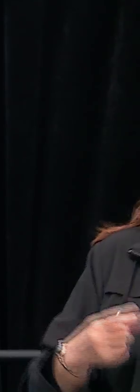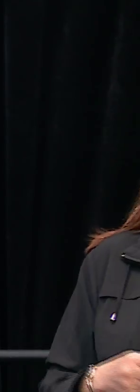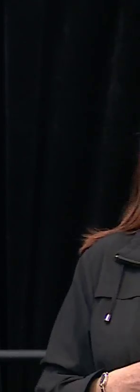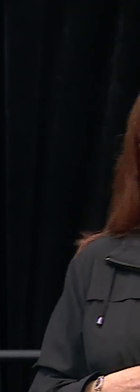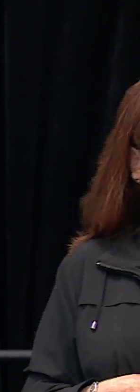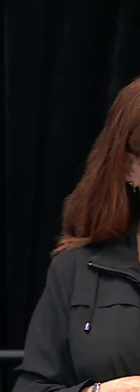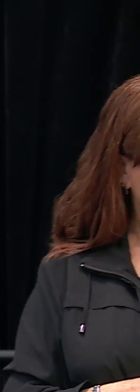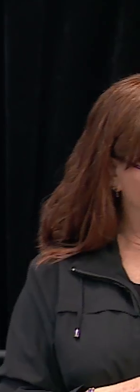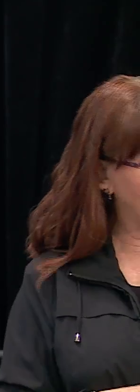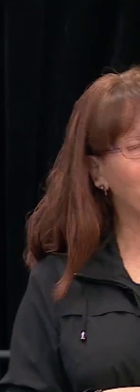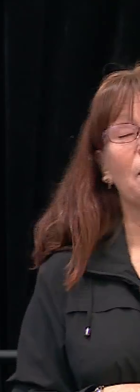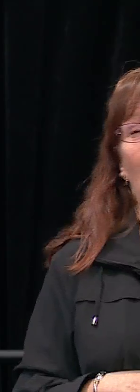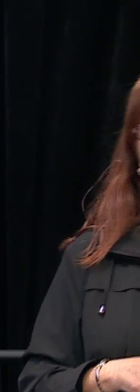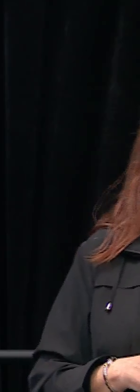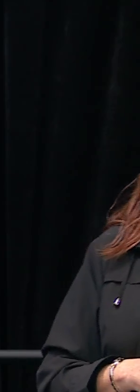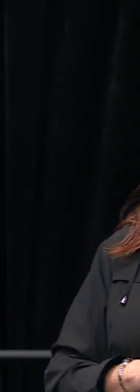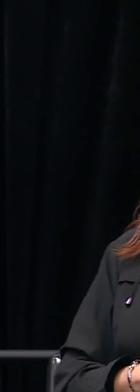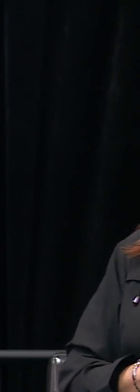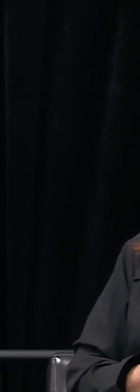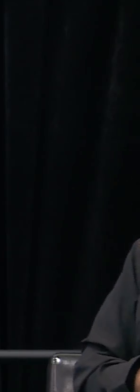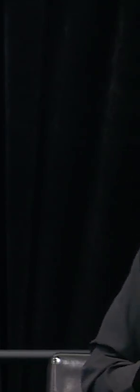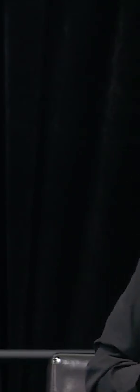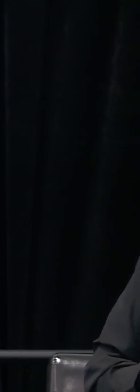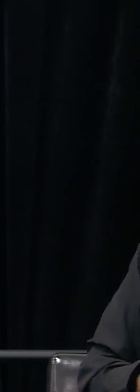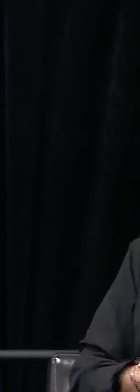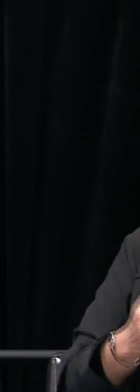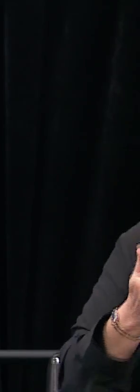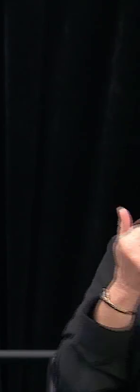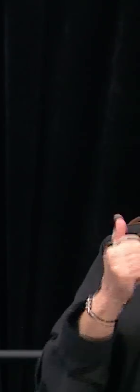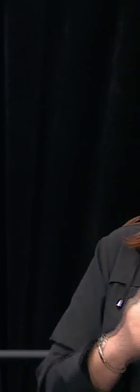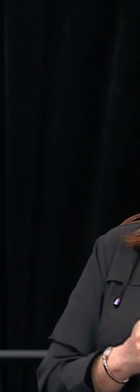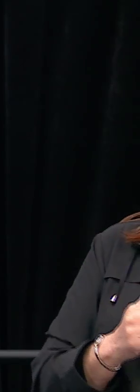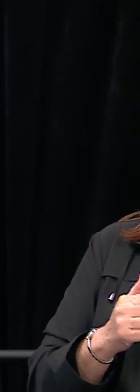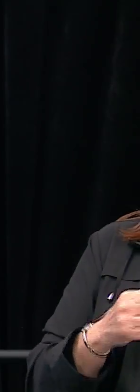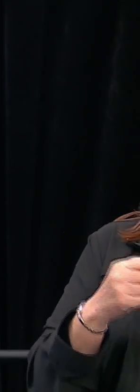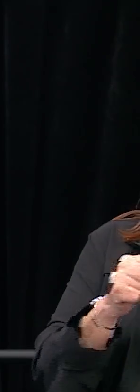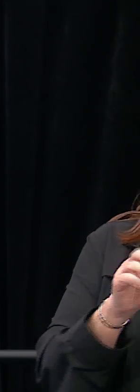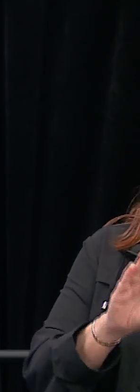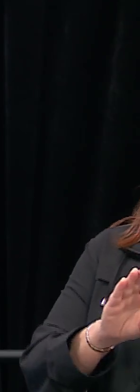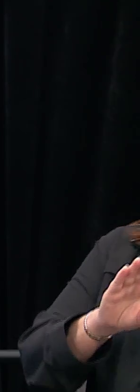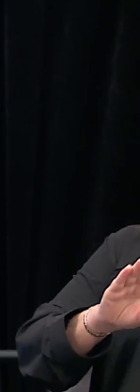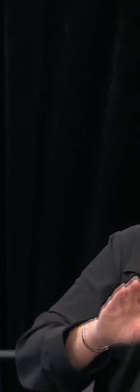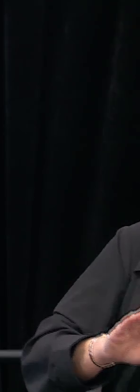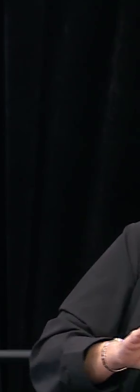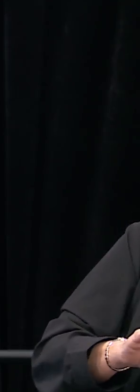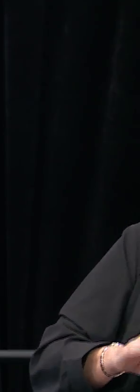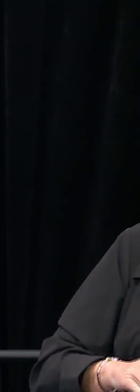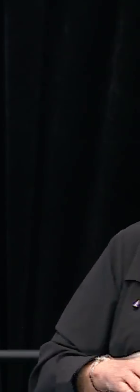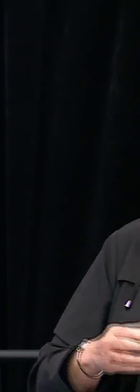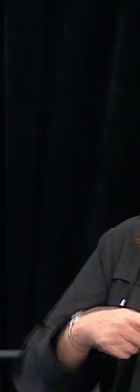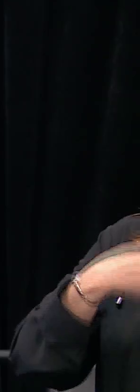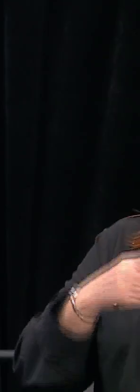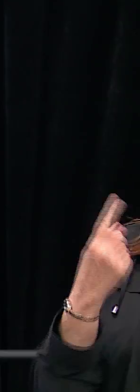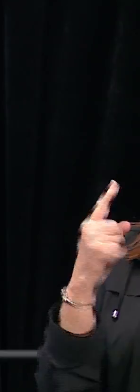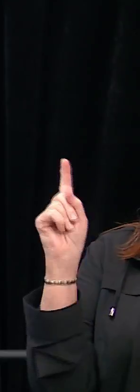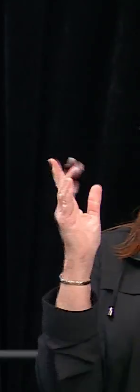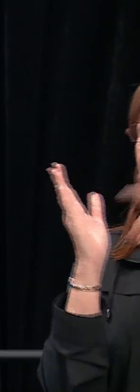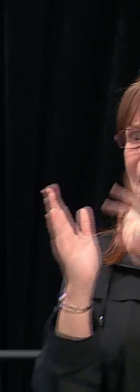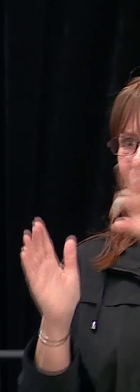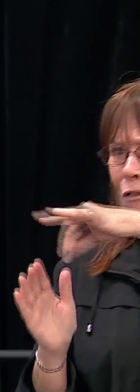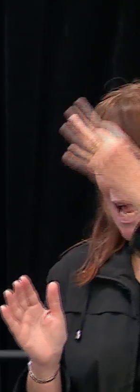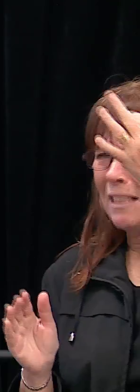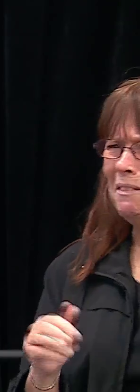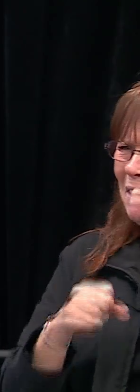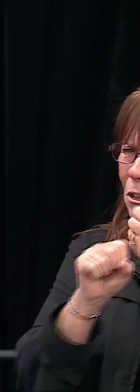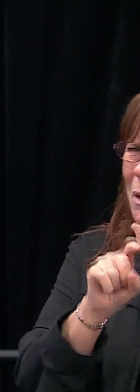Actually, the ADA was made 15 years before the sign language was recognized in France. 15 years. So my parents always